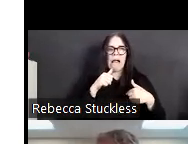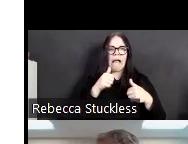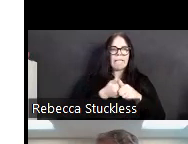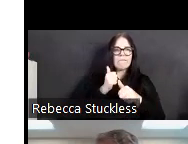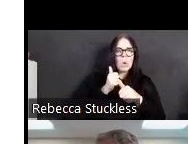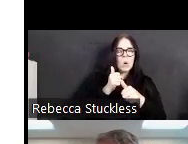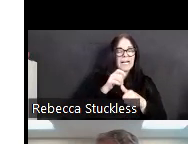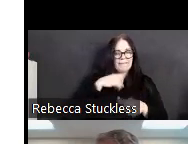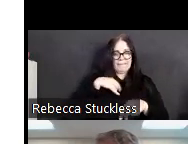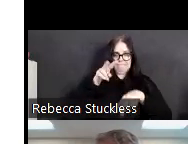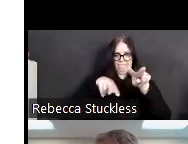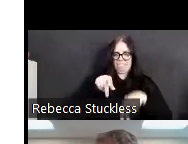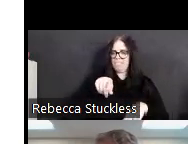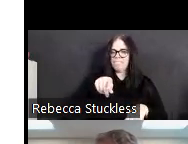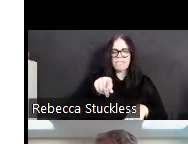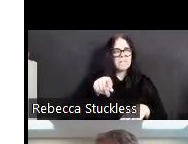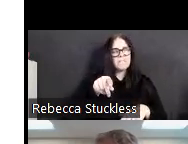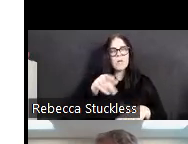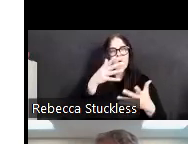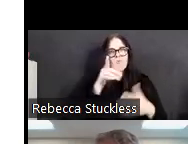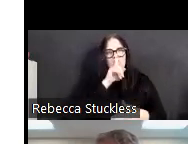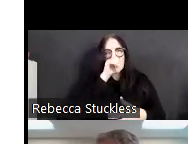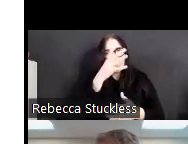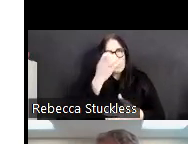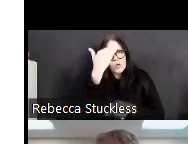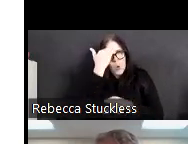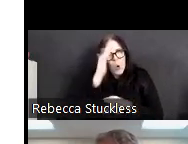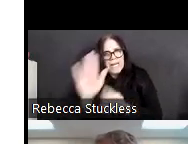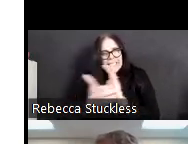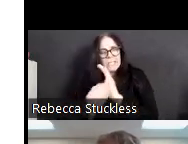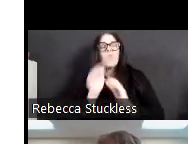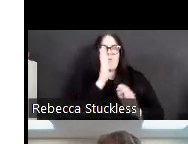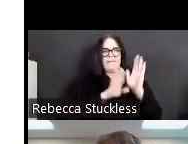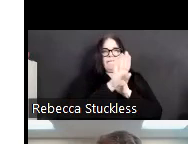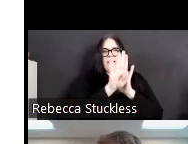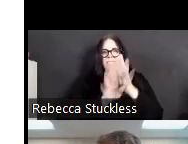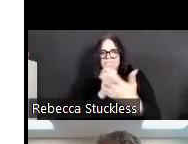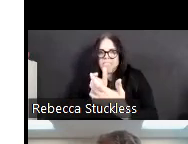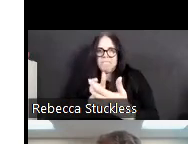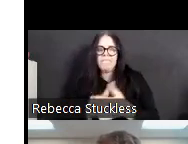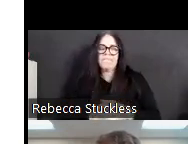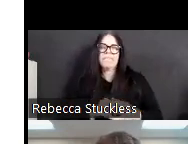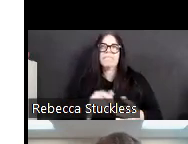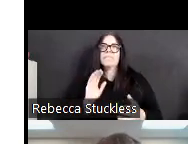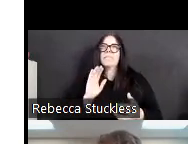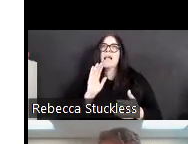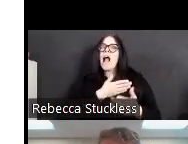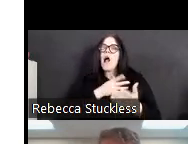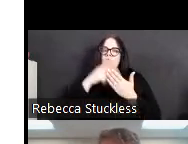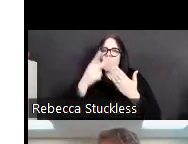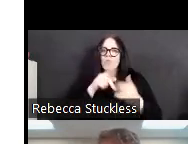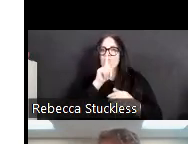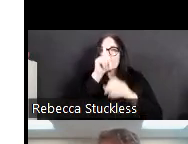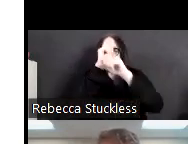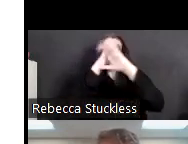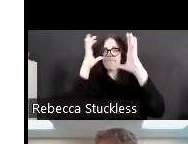better gauge of the candidate's skills. So we kind of believe in our program, we kind of believe all of this as